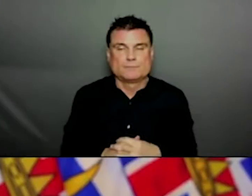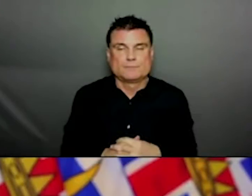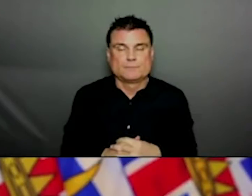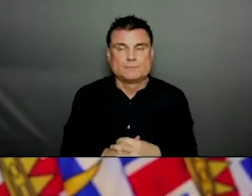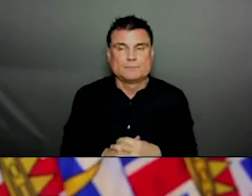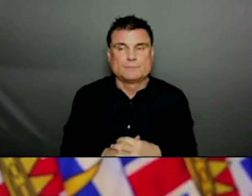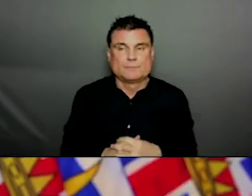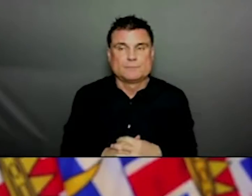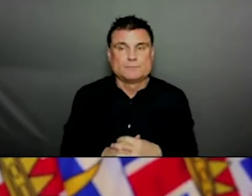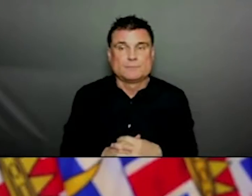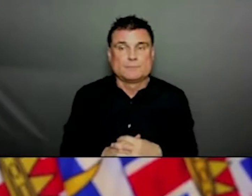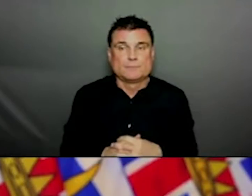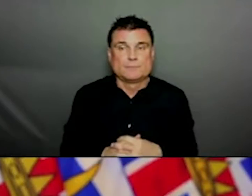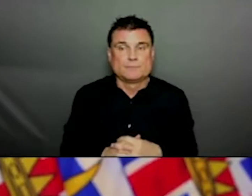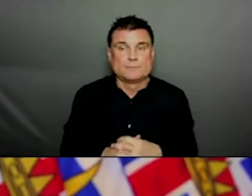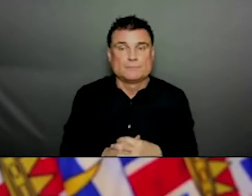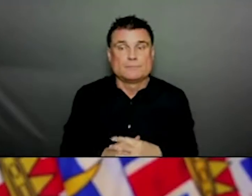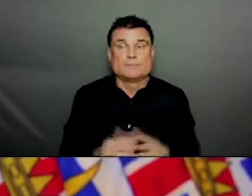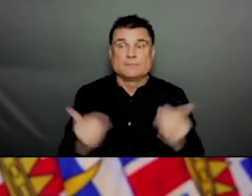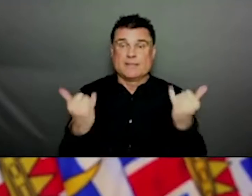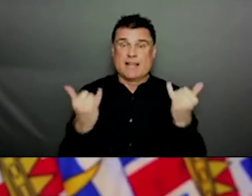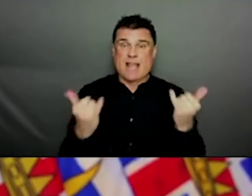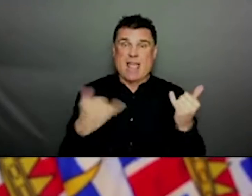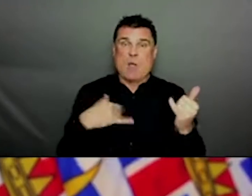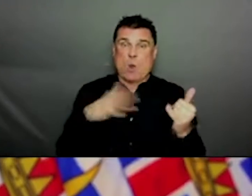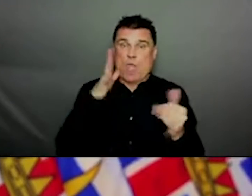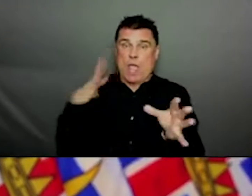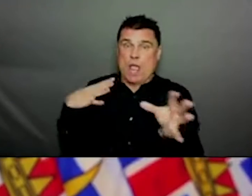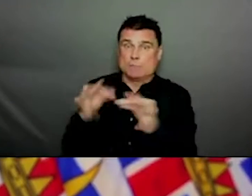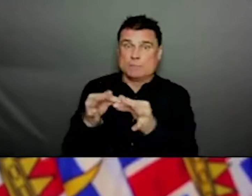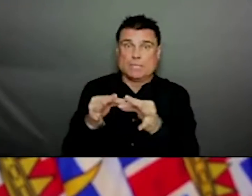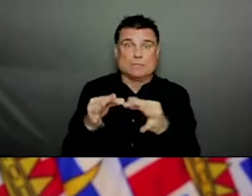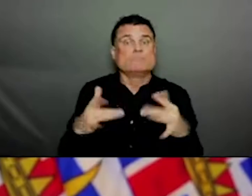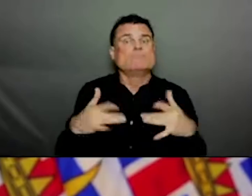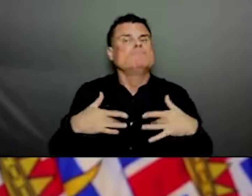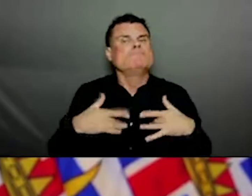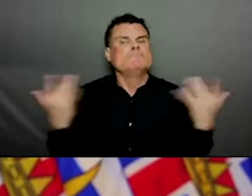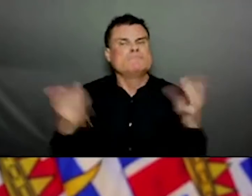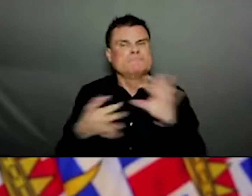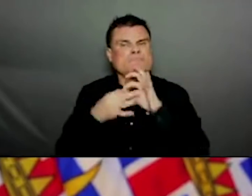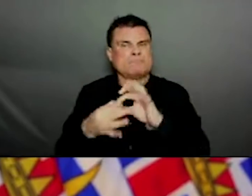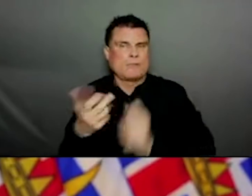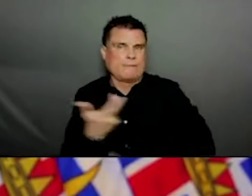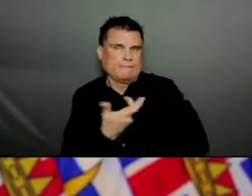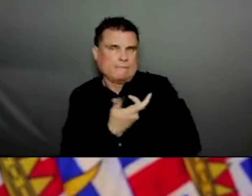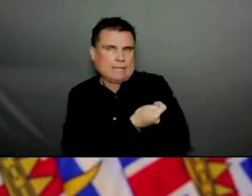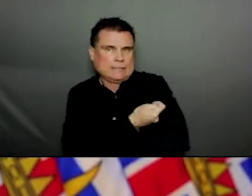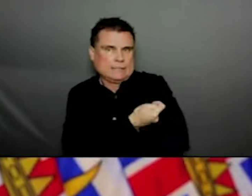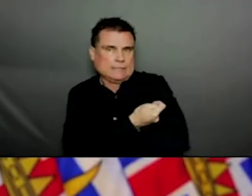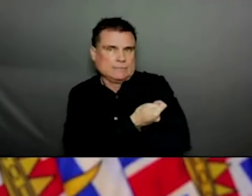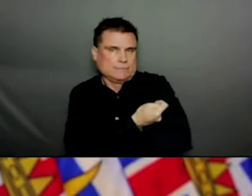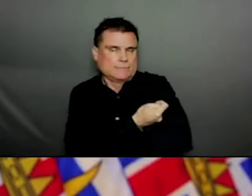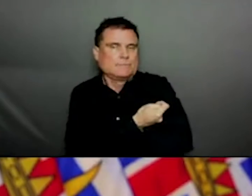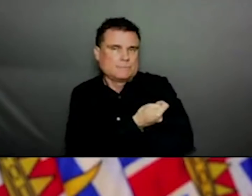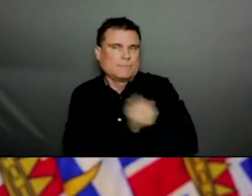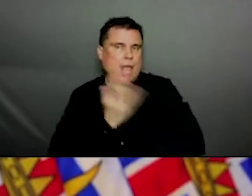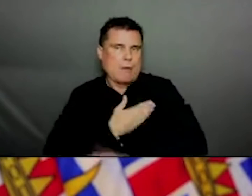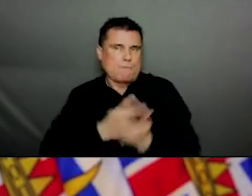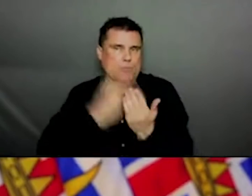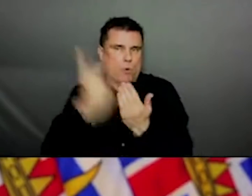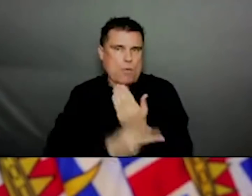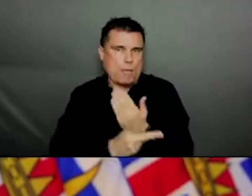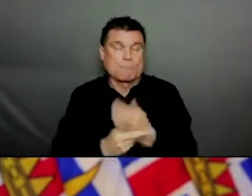I'm going to give an update on our immunization program and the vaccination status and what how